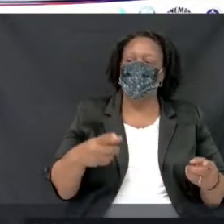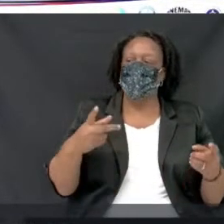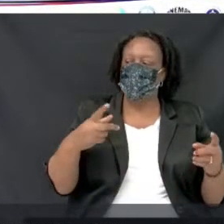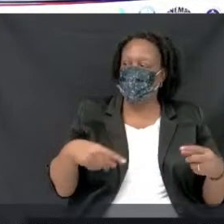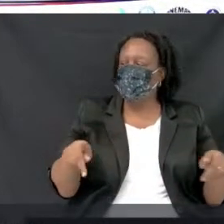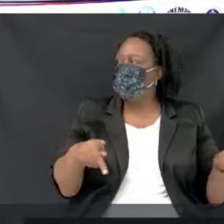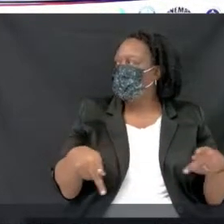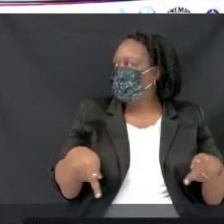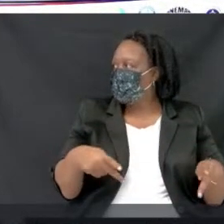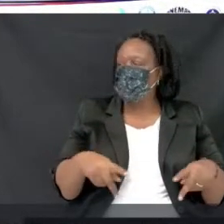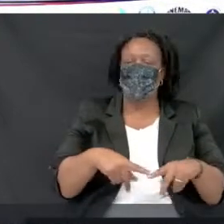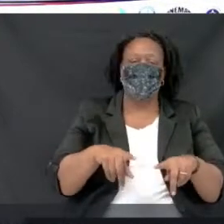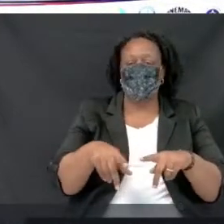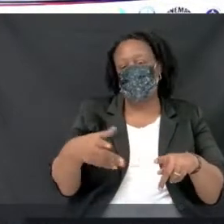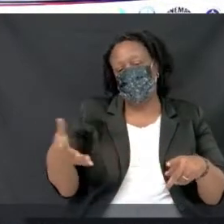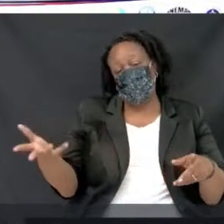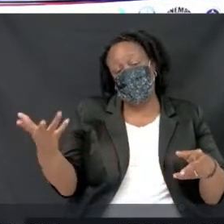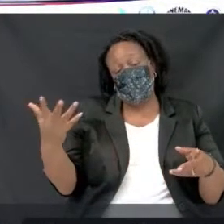for resumption.